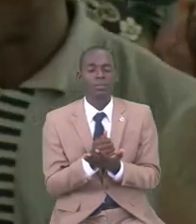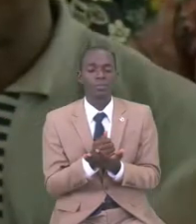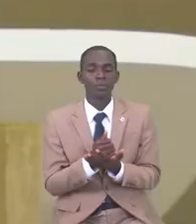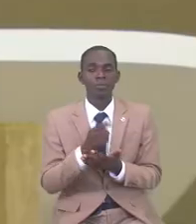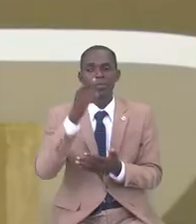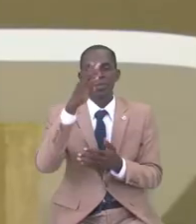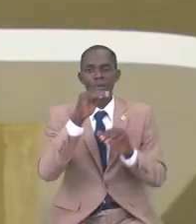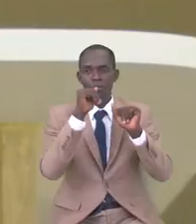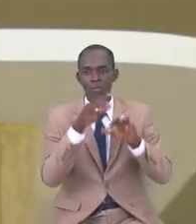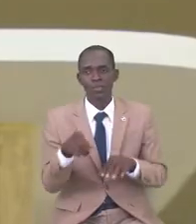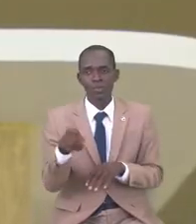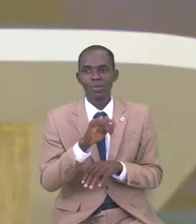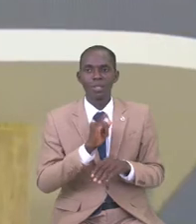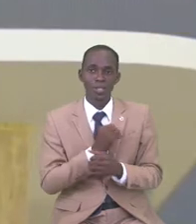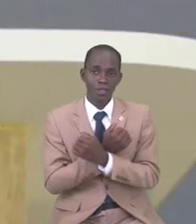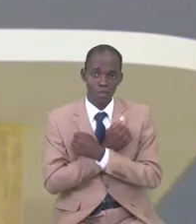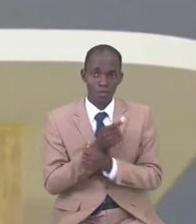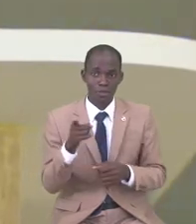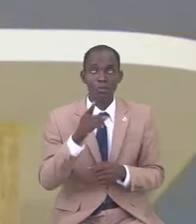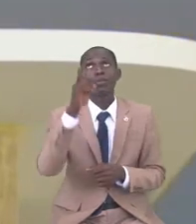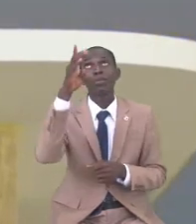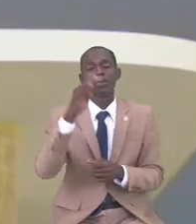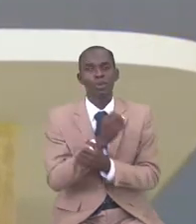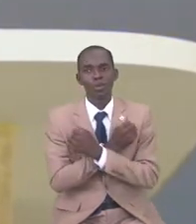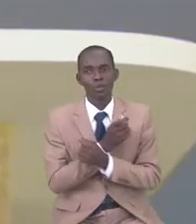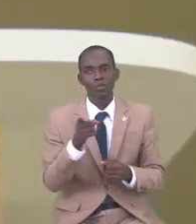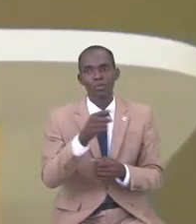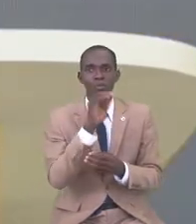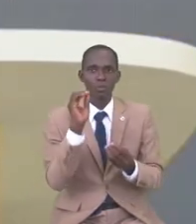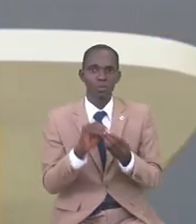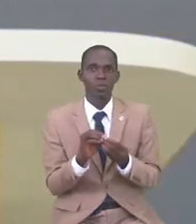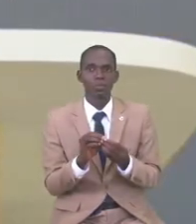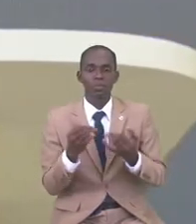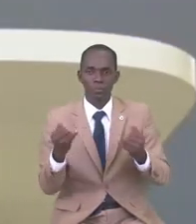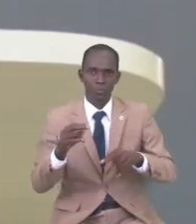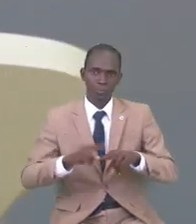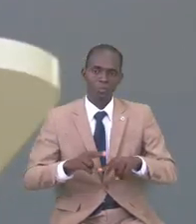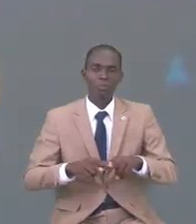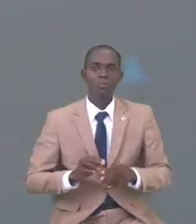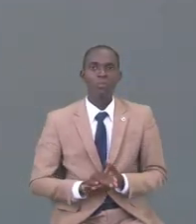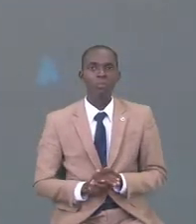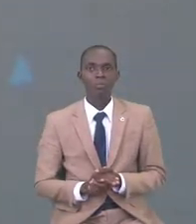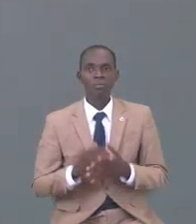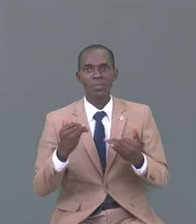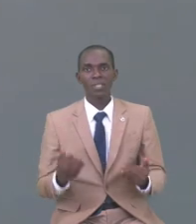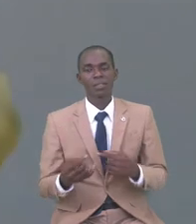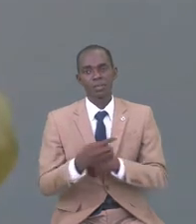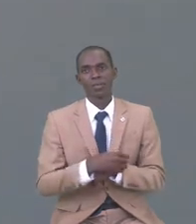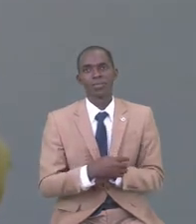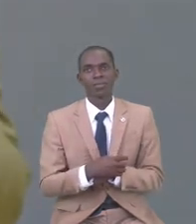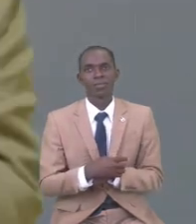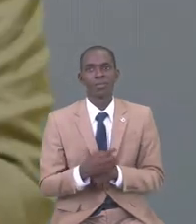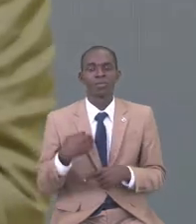God bless you. I love you, and God loves you more. Let's sit down. Today we're looking at